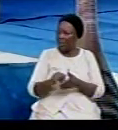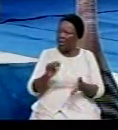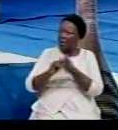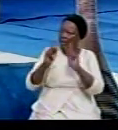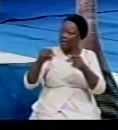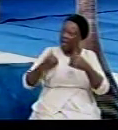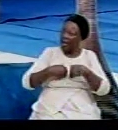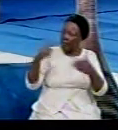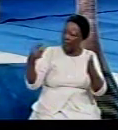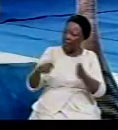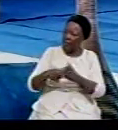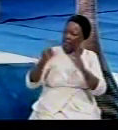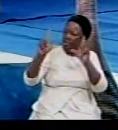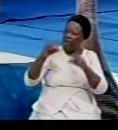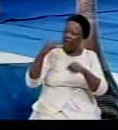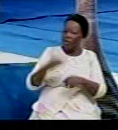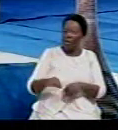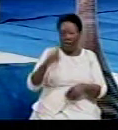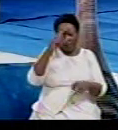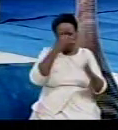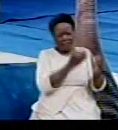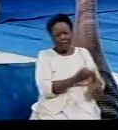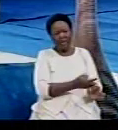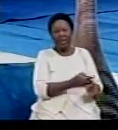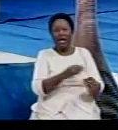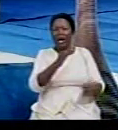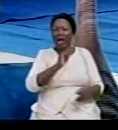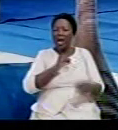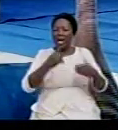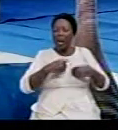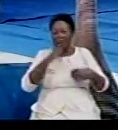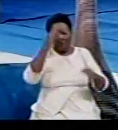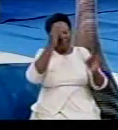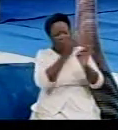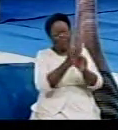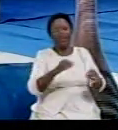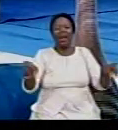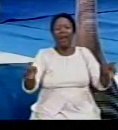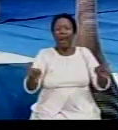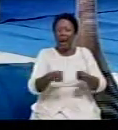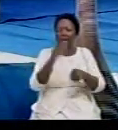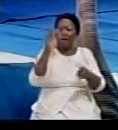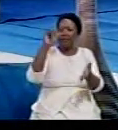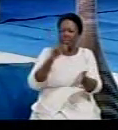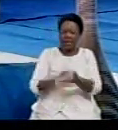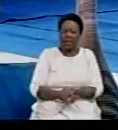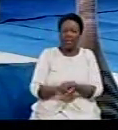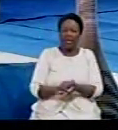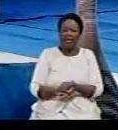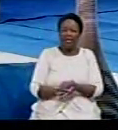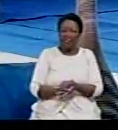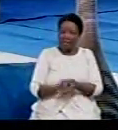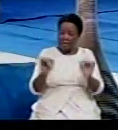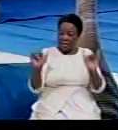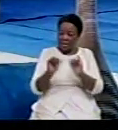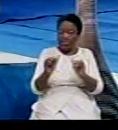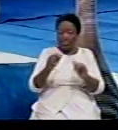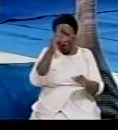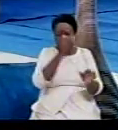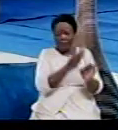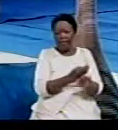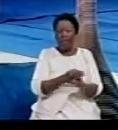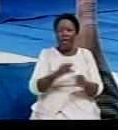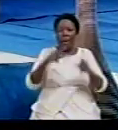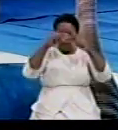faith. I have faith like that. Similar faith. Moses had this